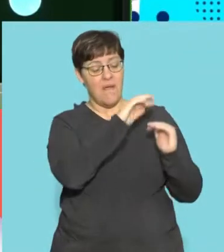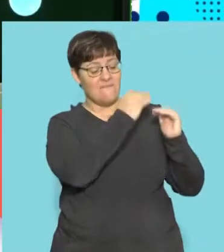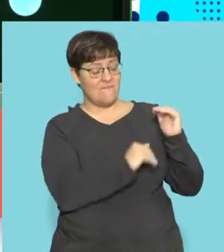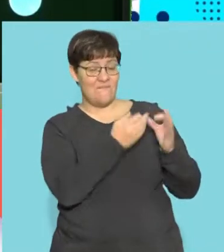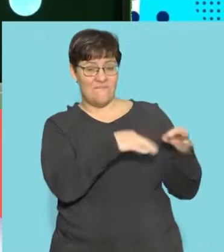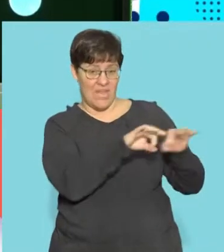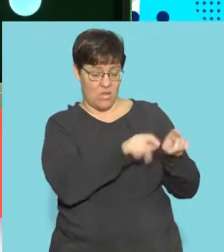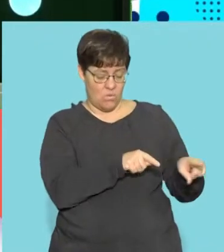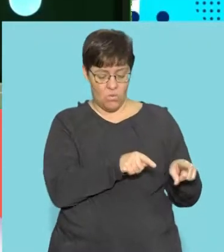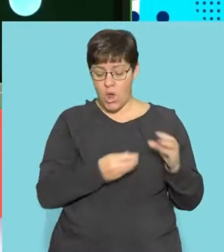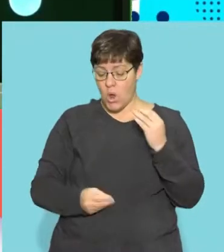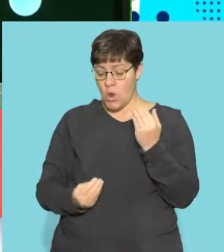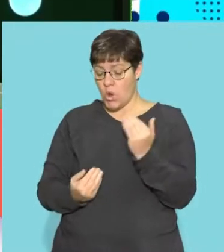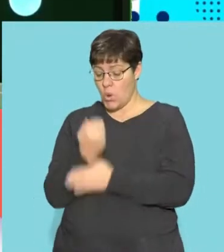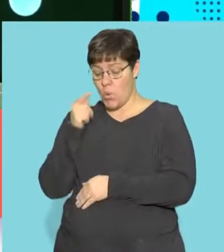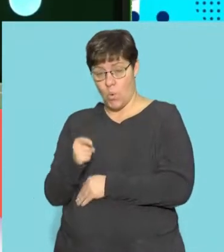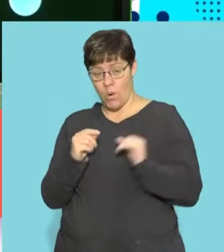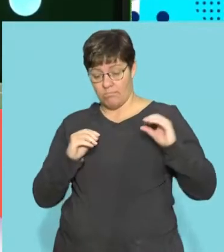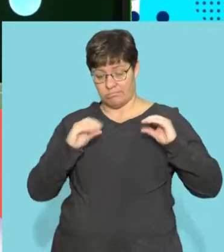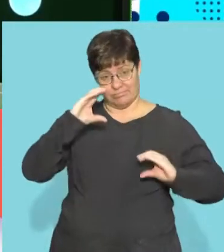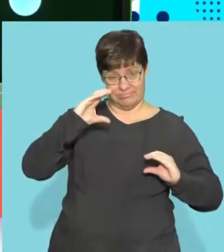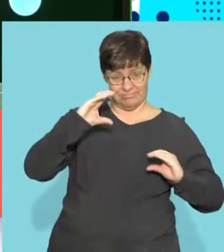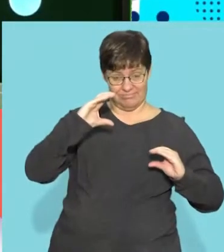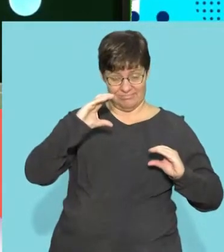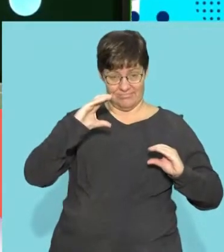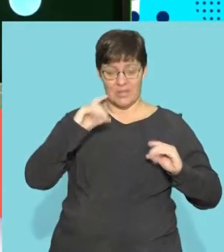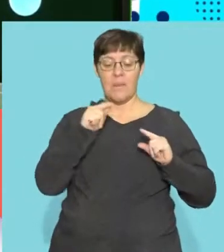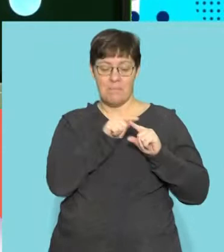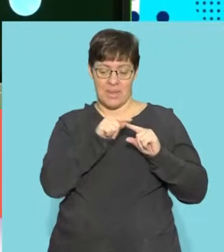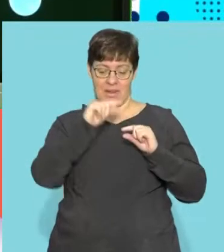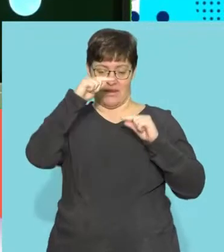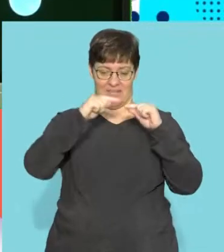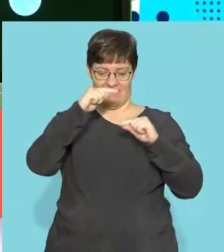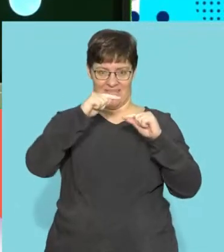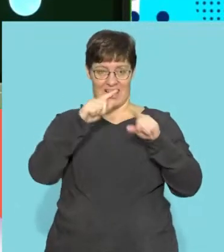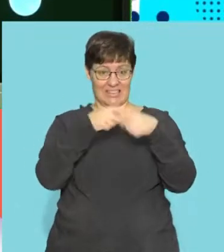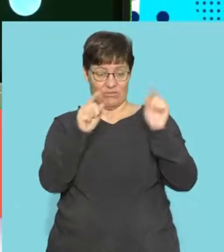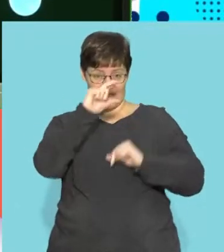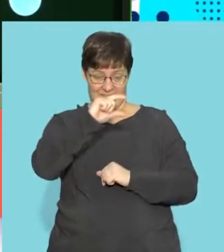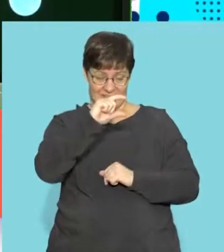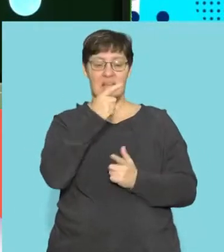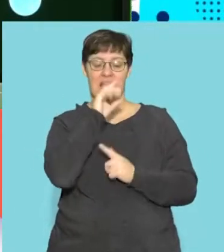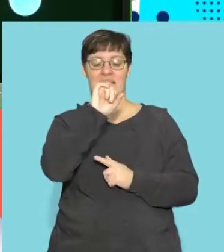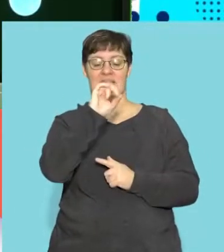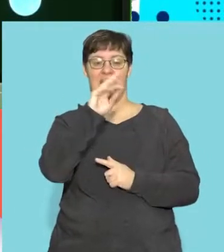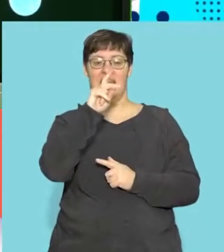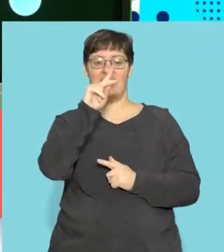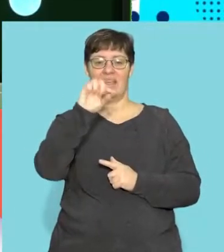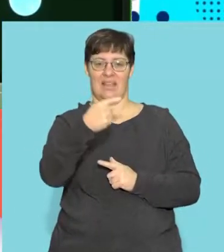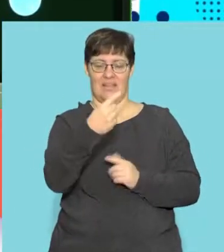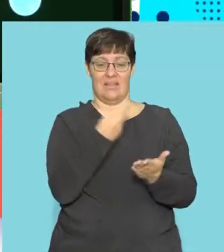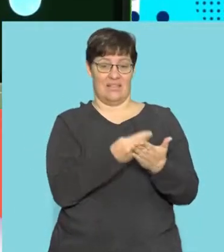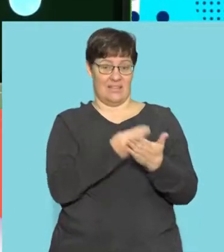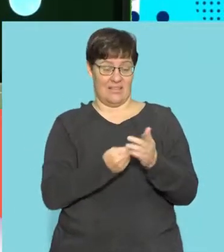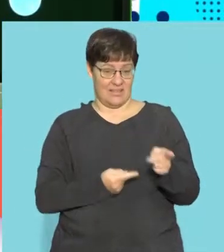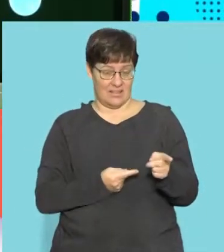new value because of inflation is therefore what we call the sinking fund. So in simple terms, what you need to top up